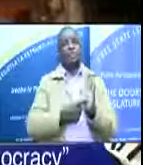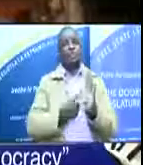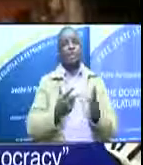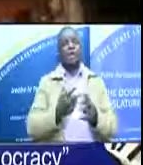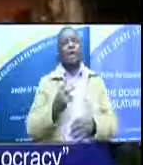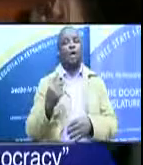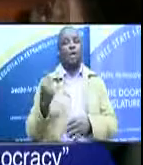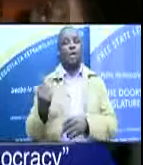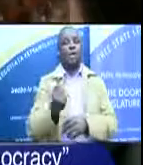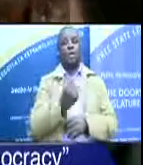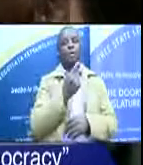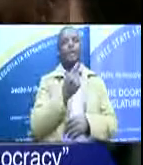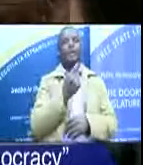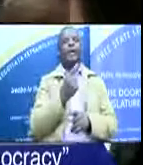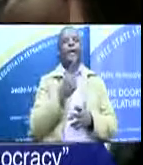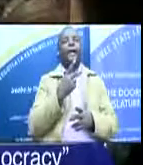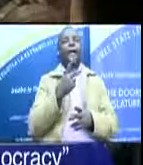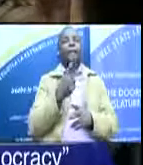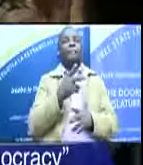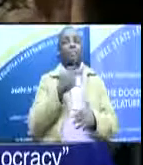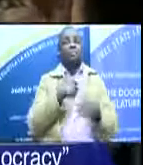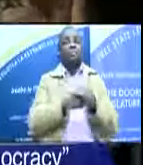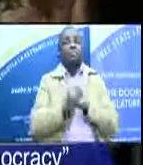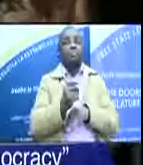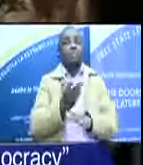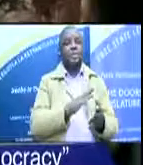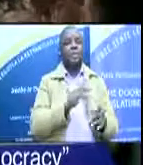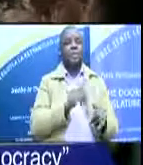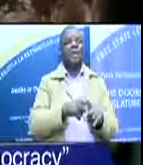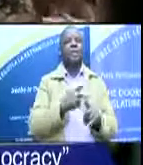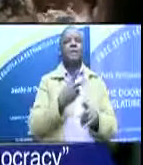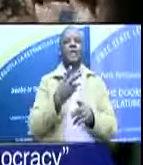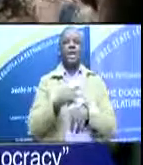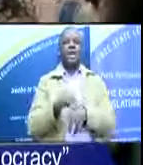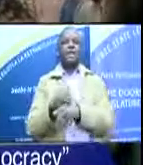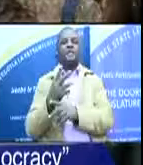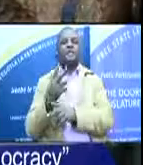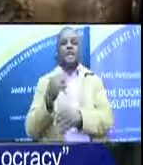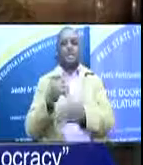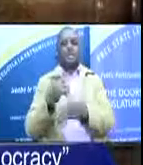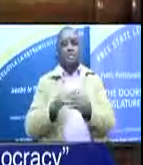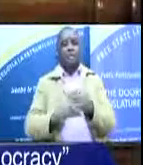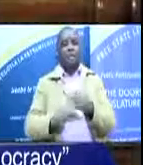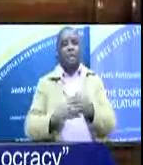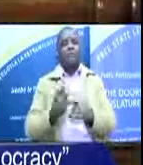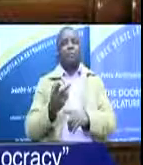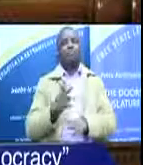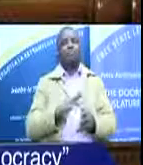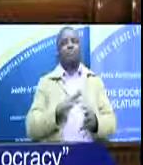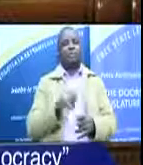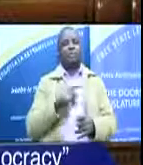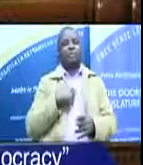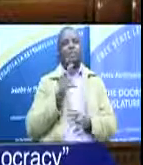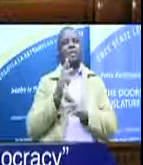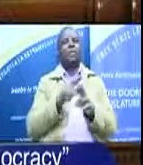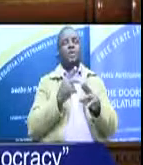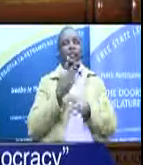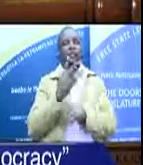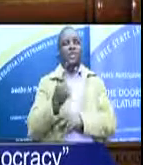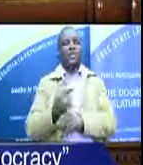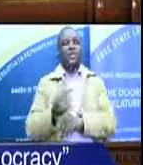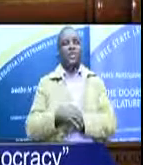all maternal and under 5 deaths must be reported within 24 hours, reviewed within 48 hours, and the